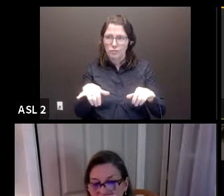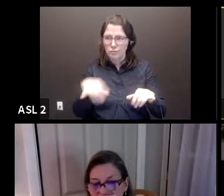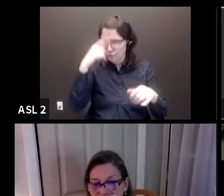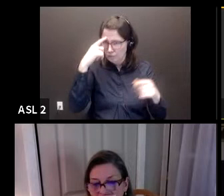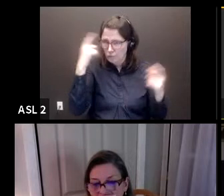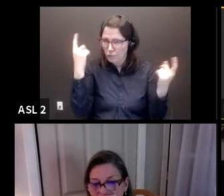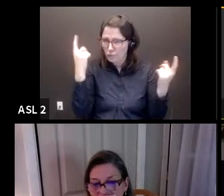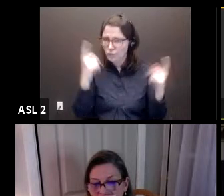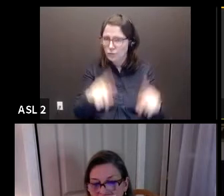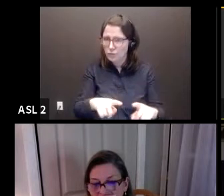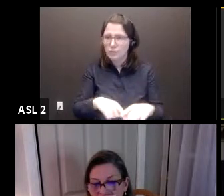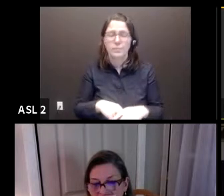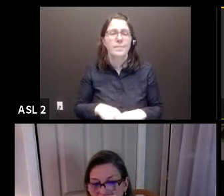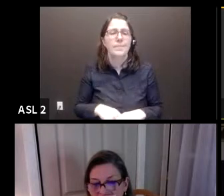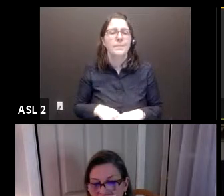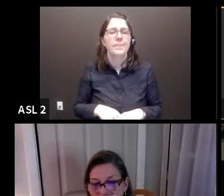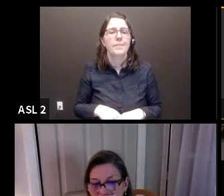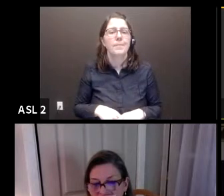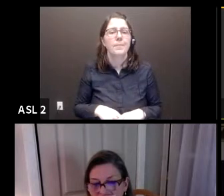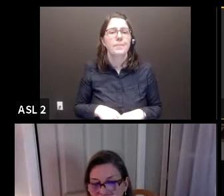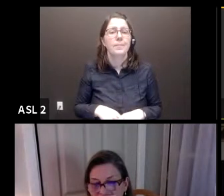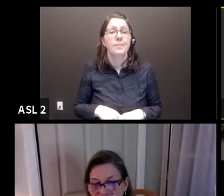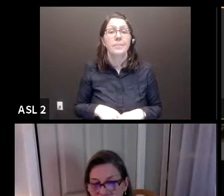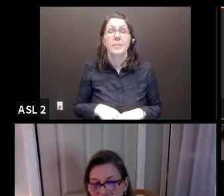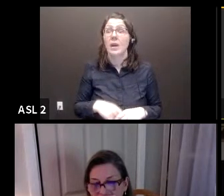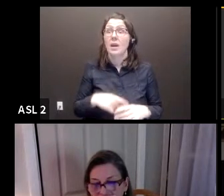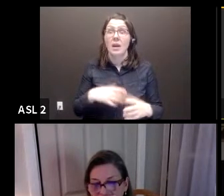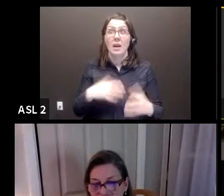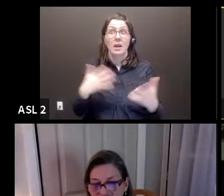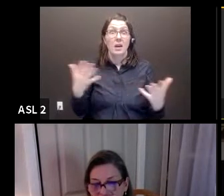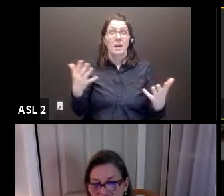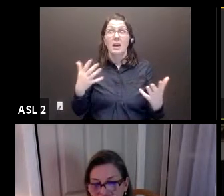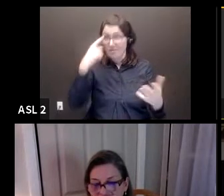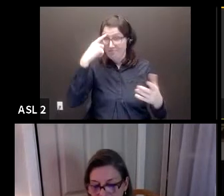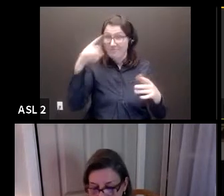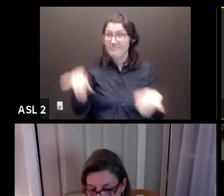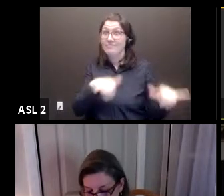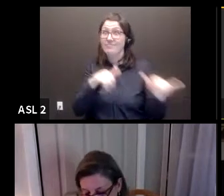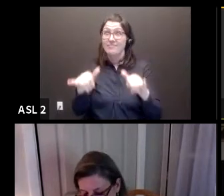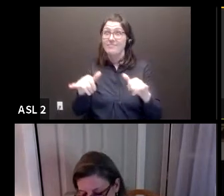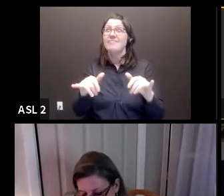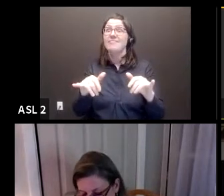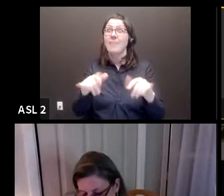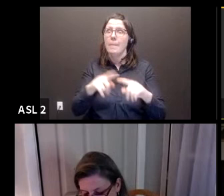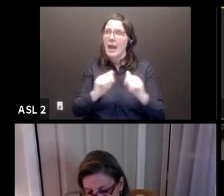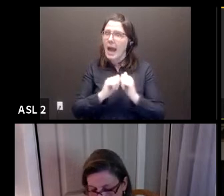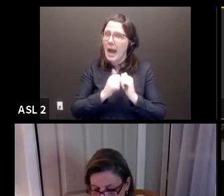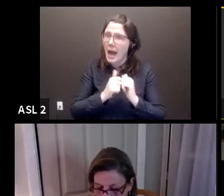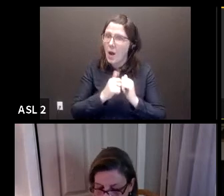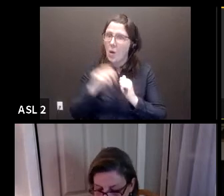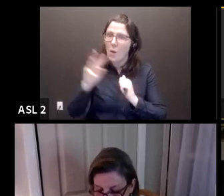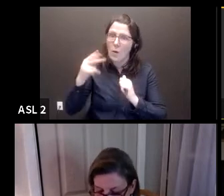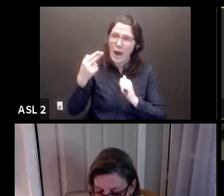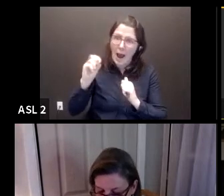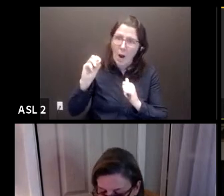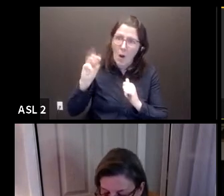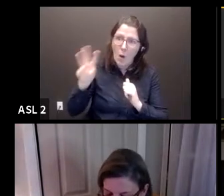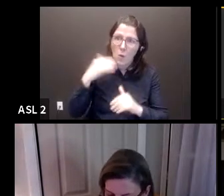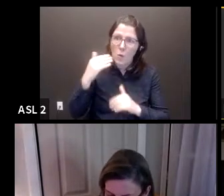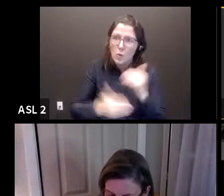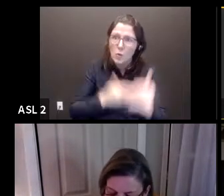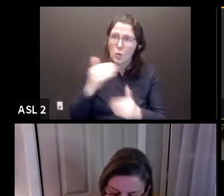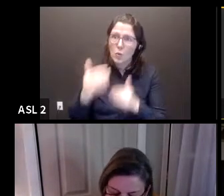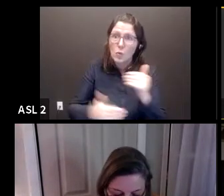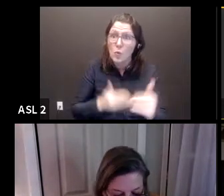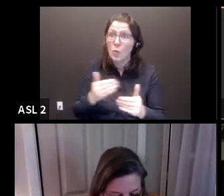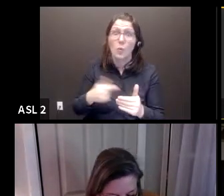problem is is how do we get there and uh you know we can do a cold turkey flip